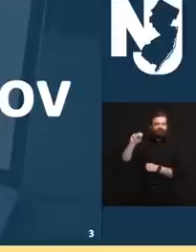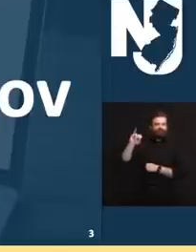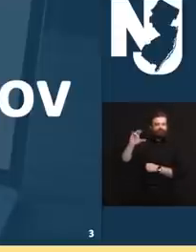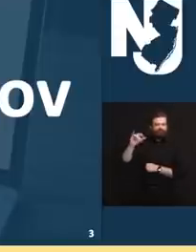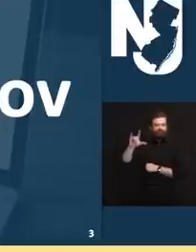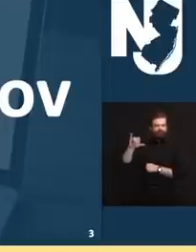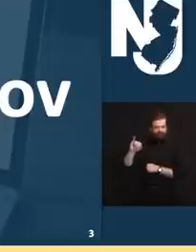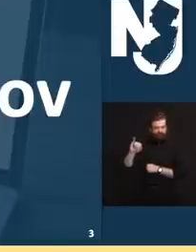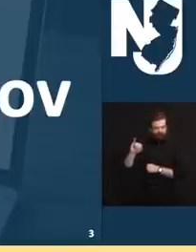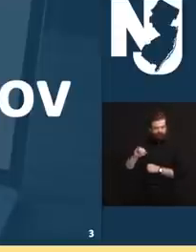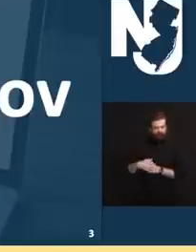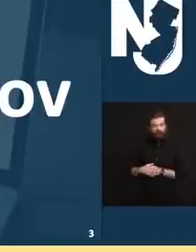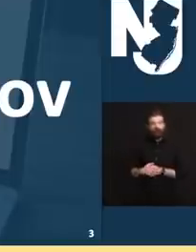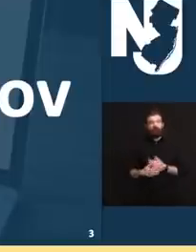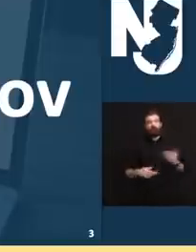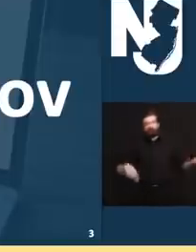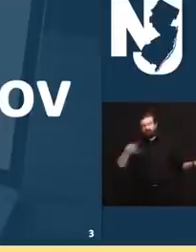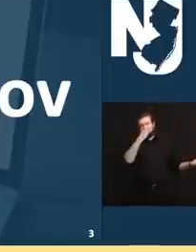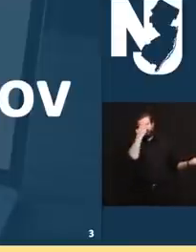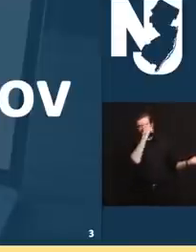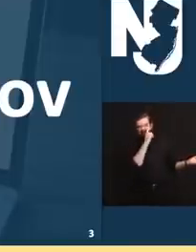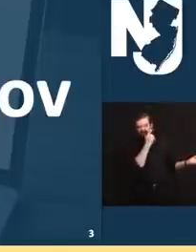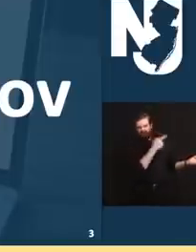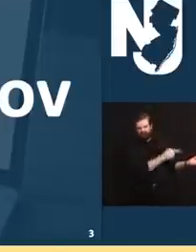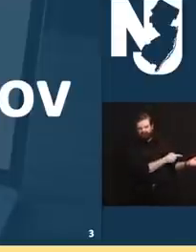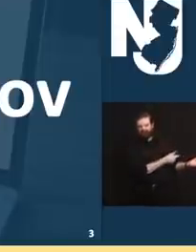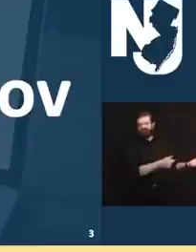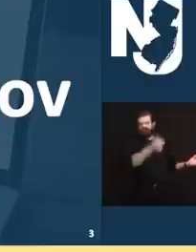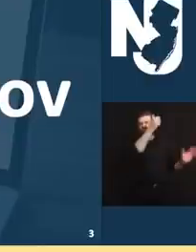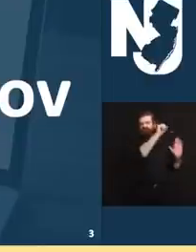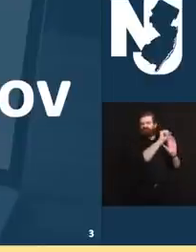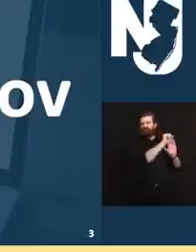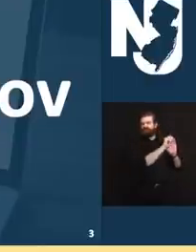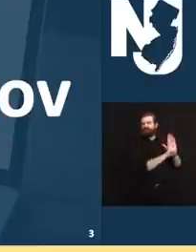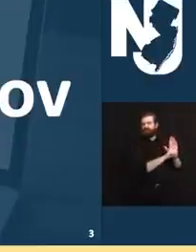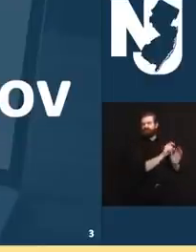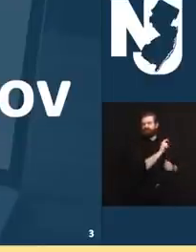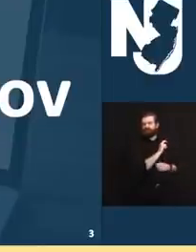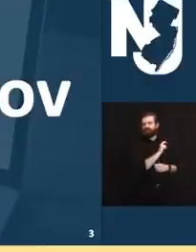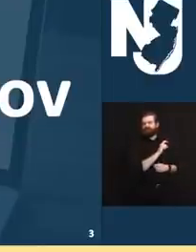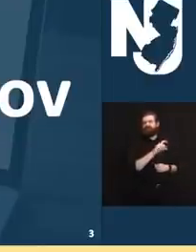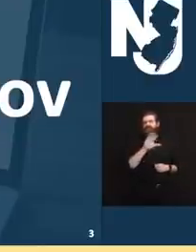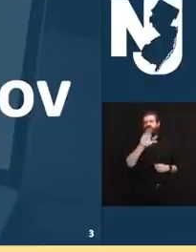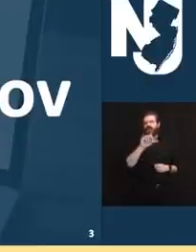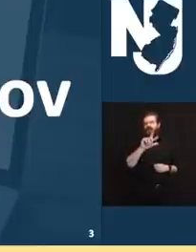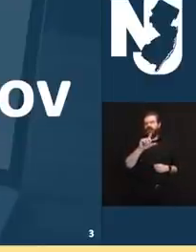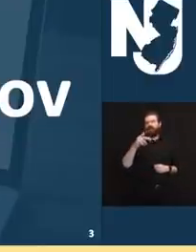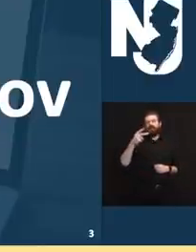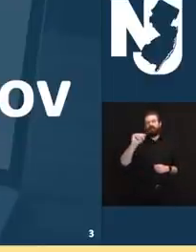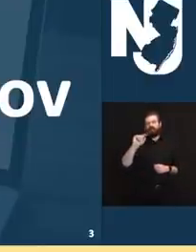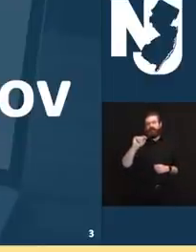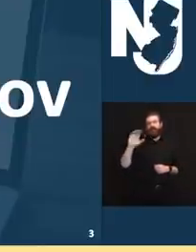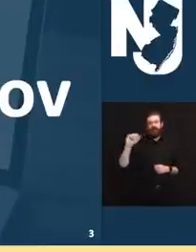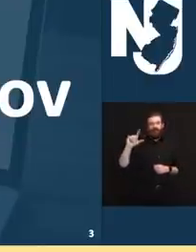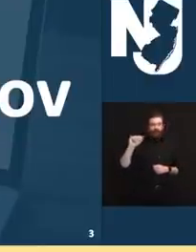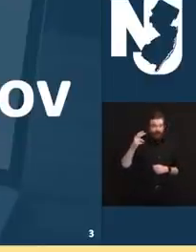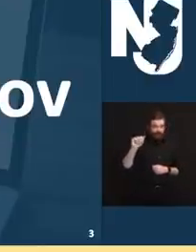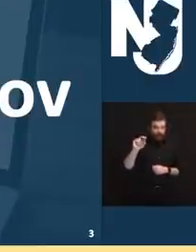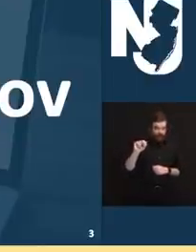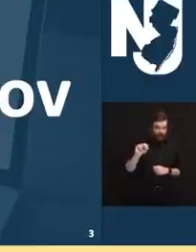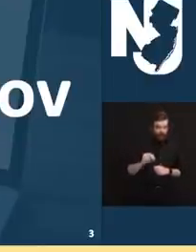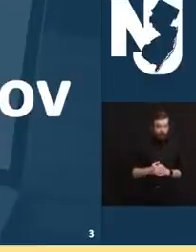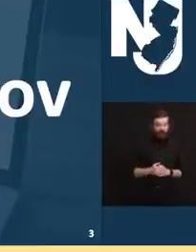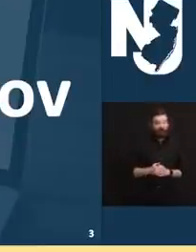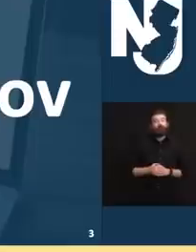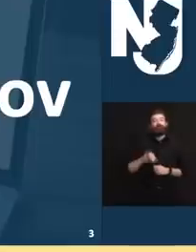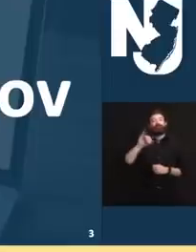needs no introduction, the Superintendent of the State Police, Colonel Pat Callahan. Jared Maples, Director of the Office of Homeland Security and Preparedness, is here. Chief